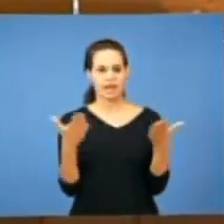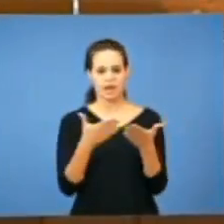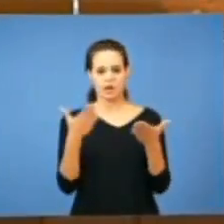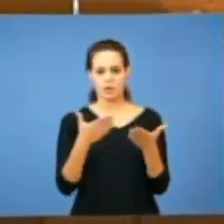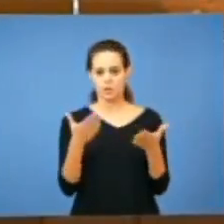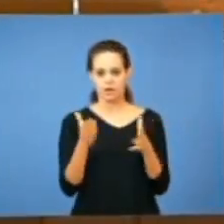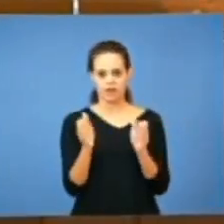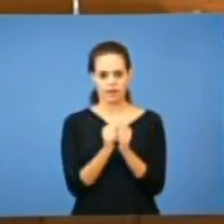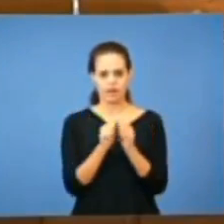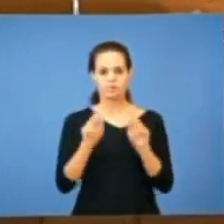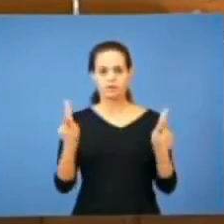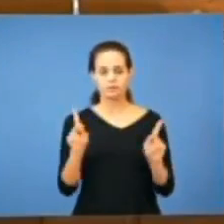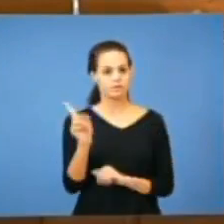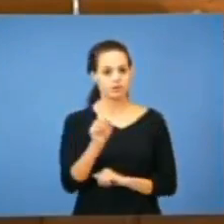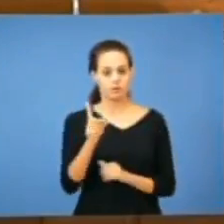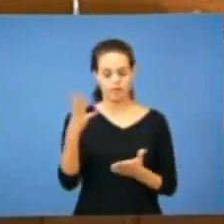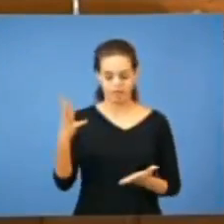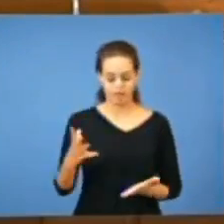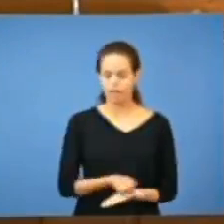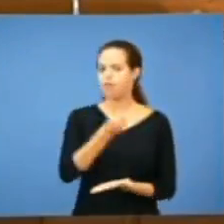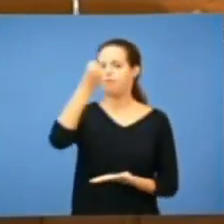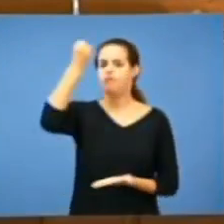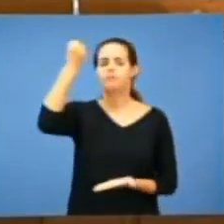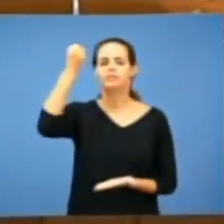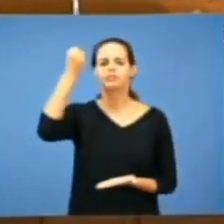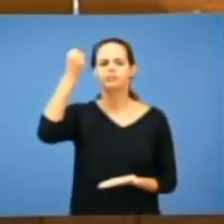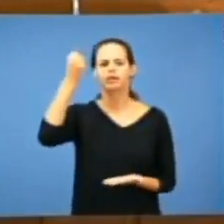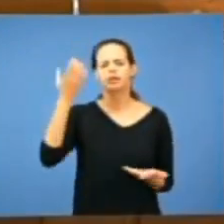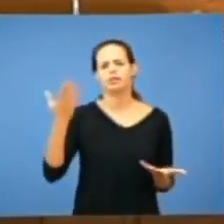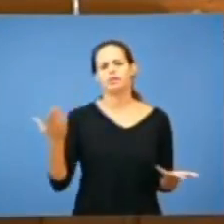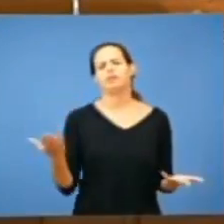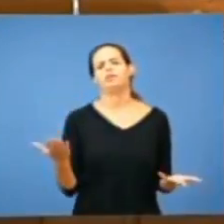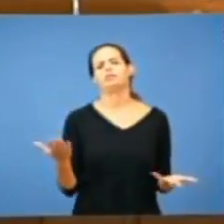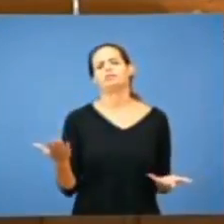revelation. Now it's not revelation, it's now rapture, my brethren.